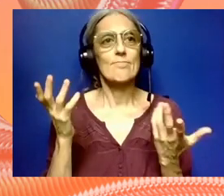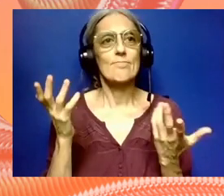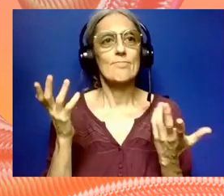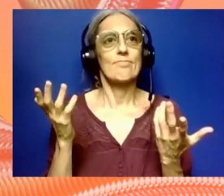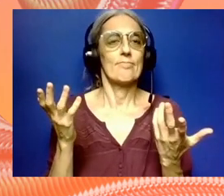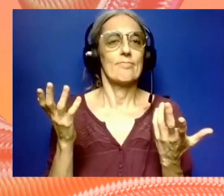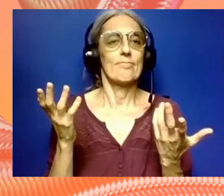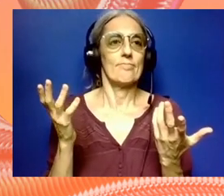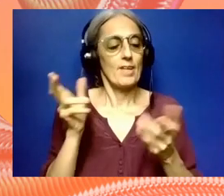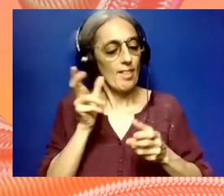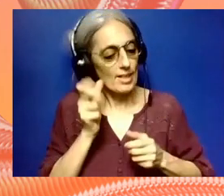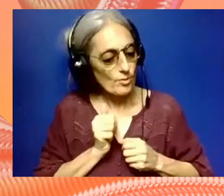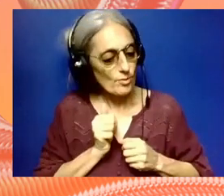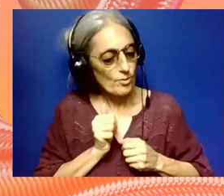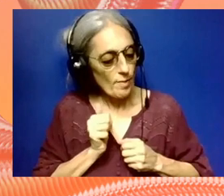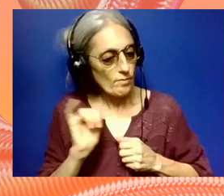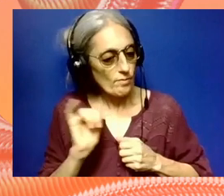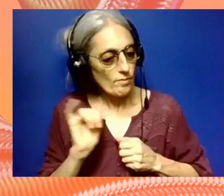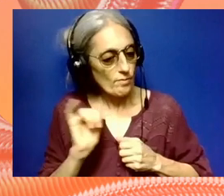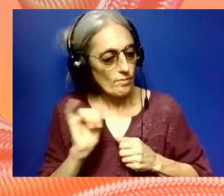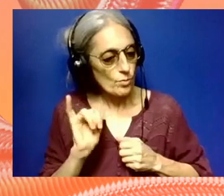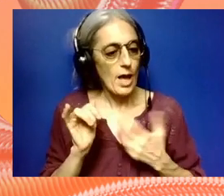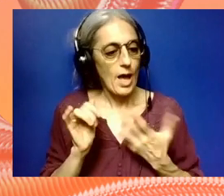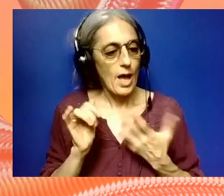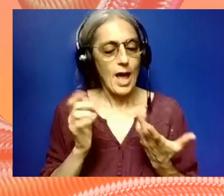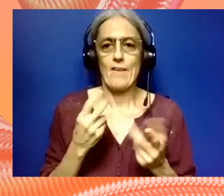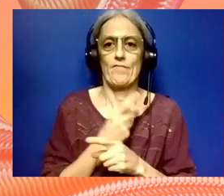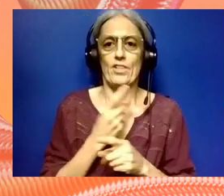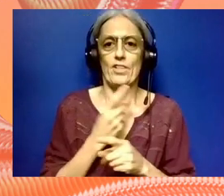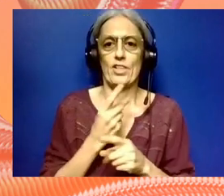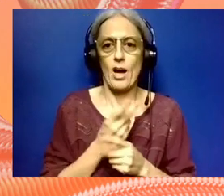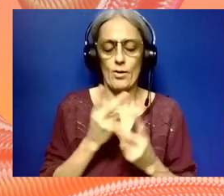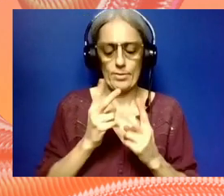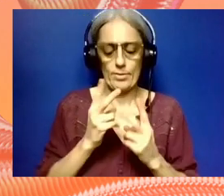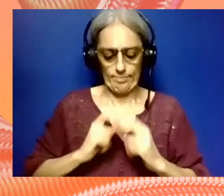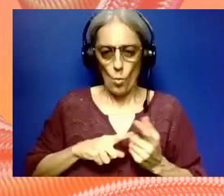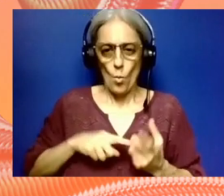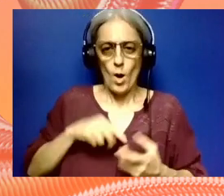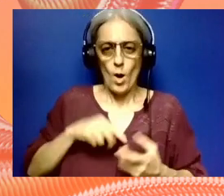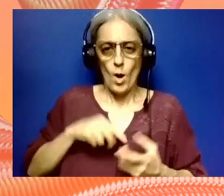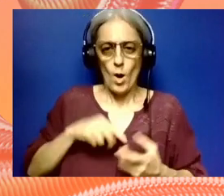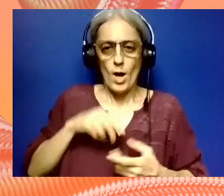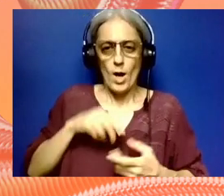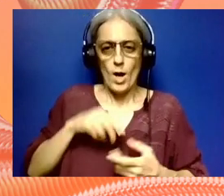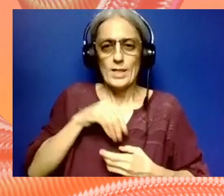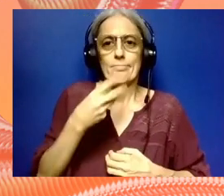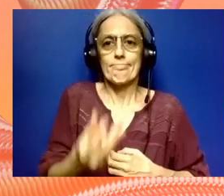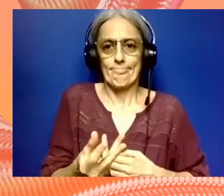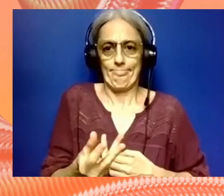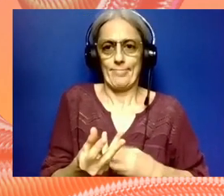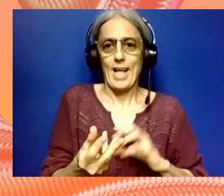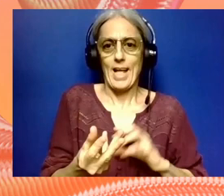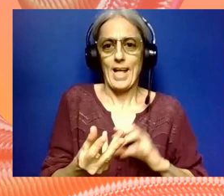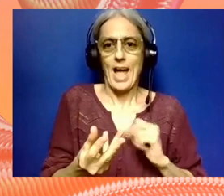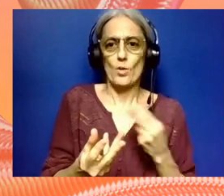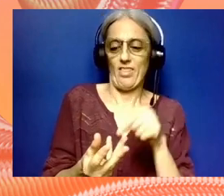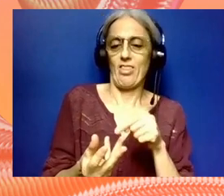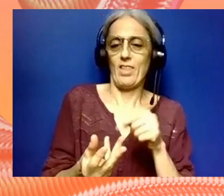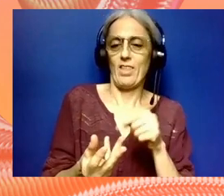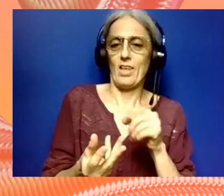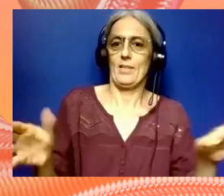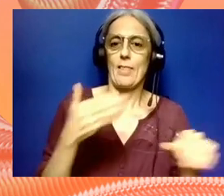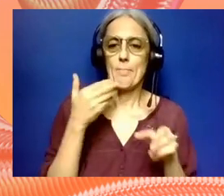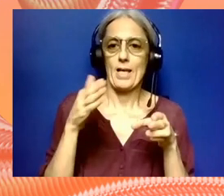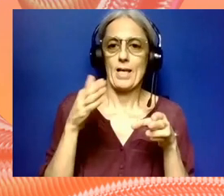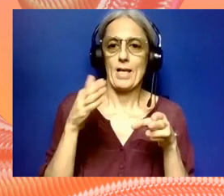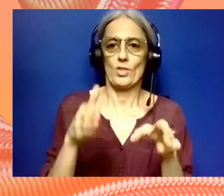utilize what I've got in the best way. And it's its own pressure cooker. I don't want to do it